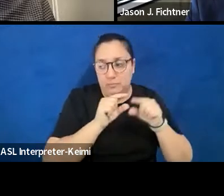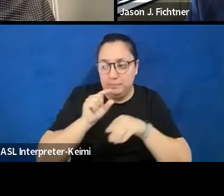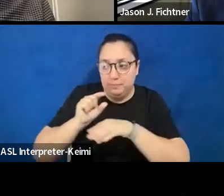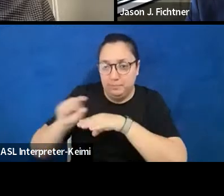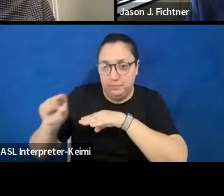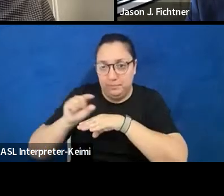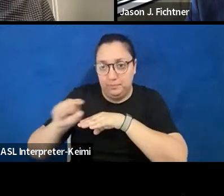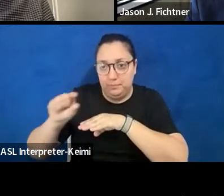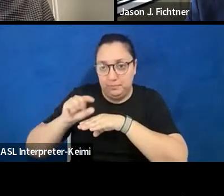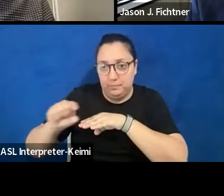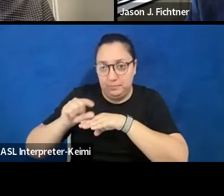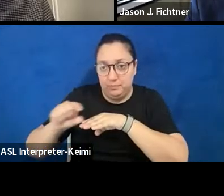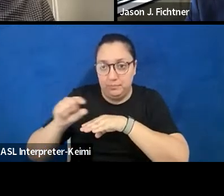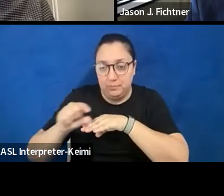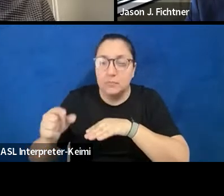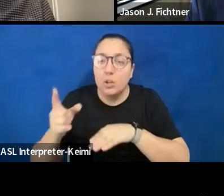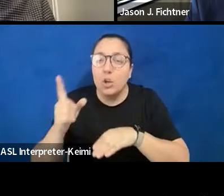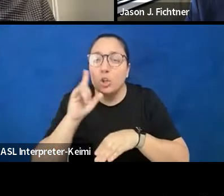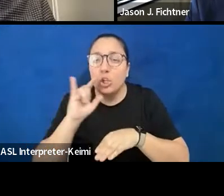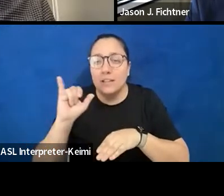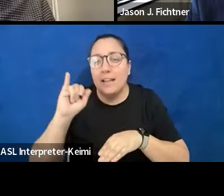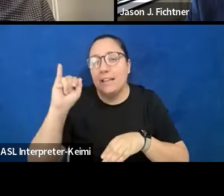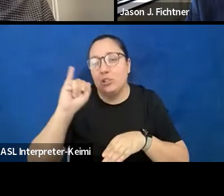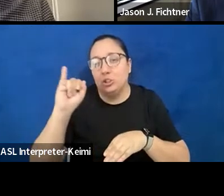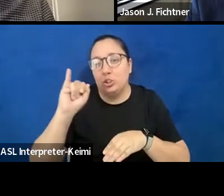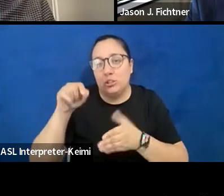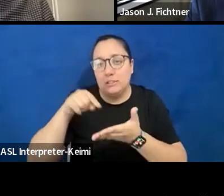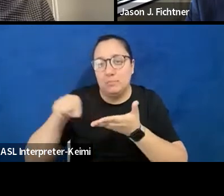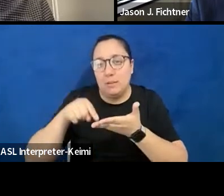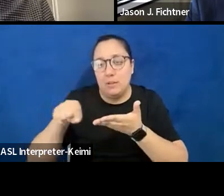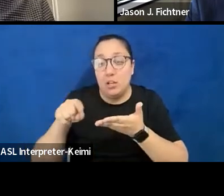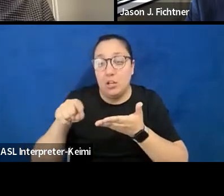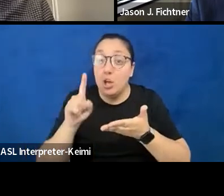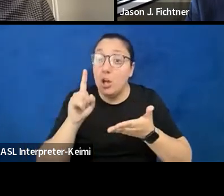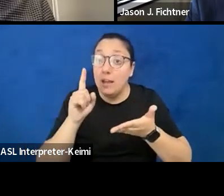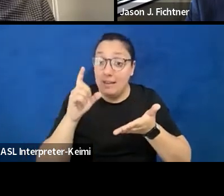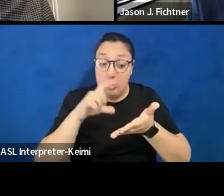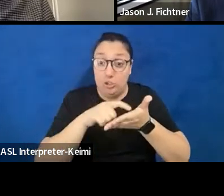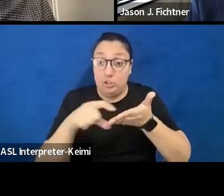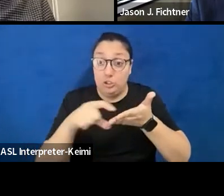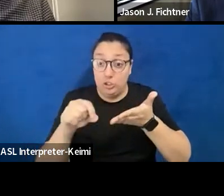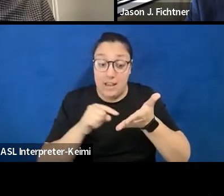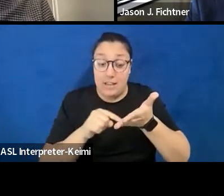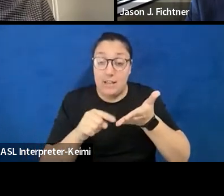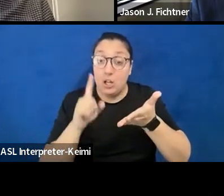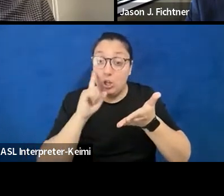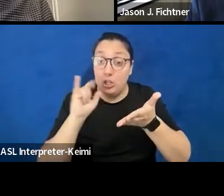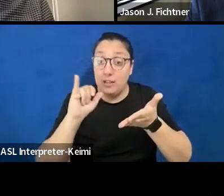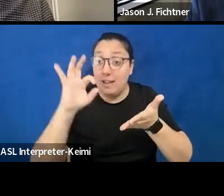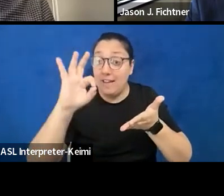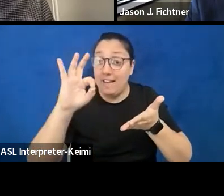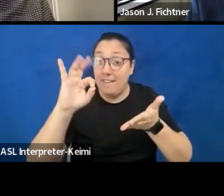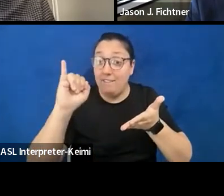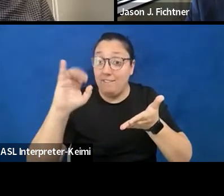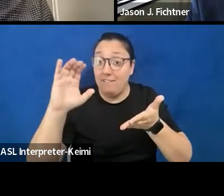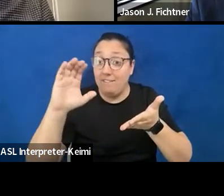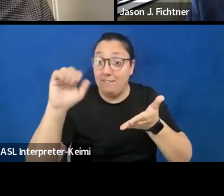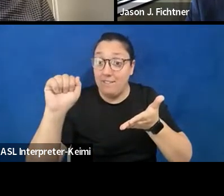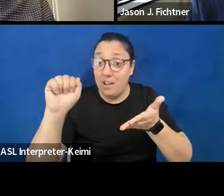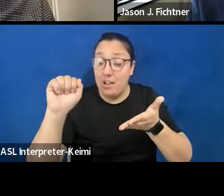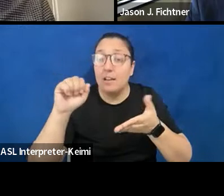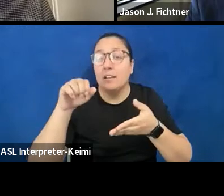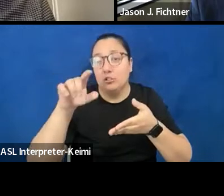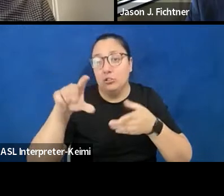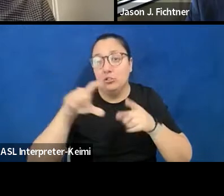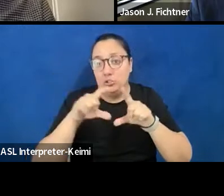as insurance premiums. These show as FICA, or the Federal Insurance Contribution Act, on your pay stub. The